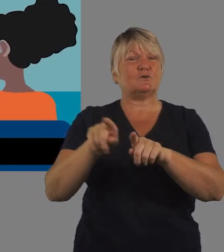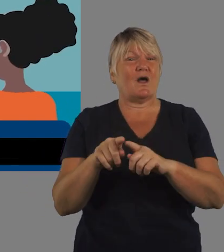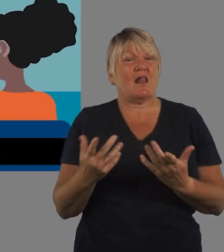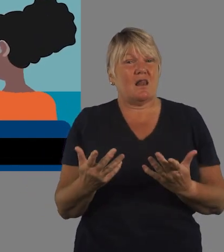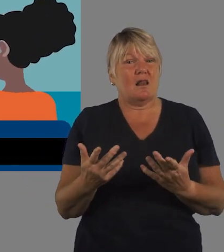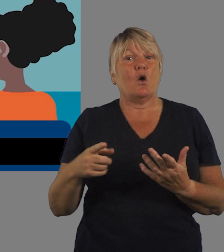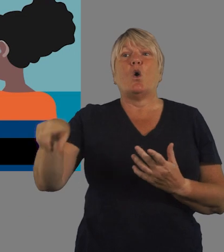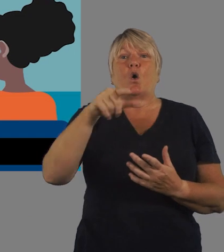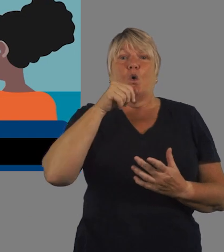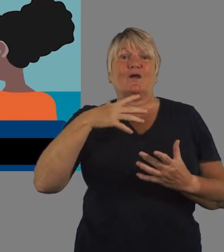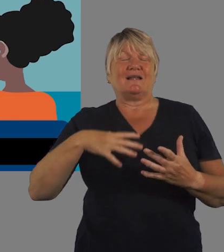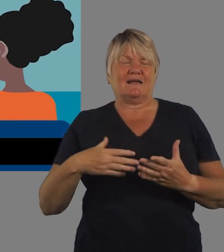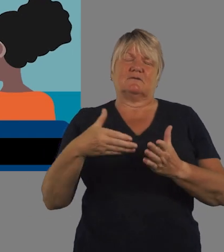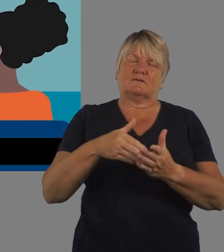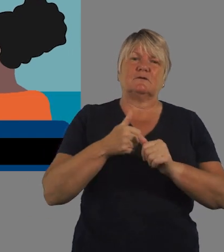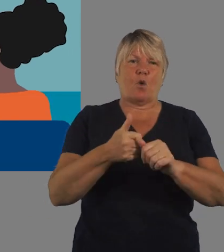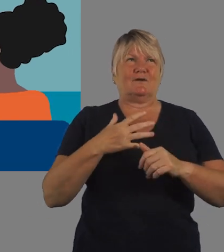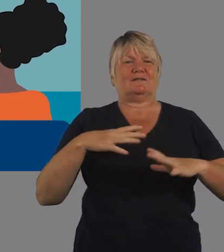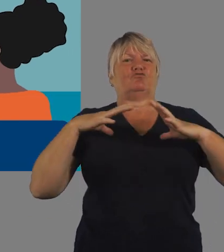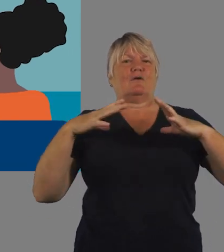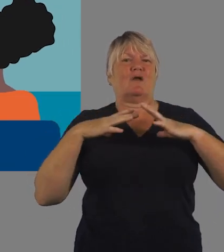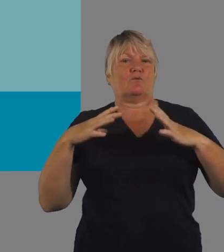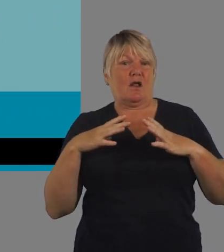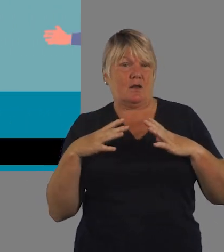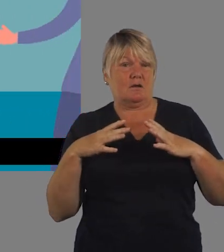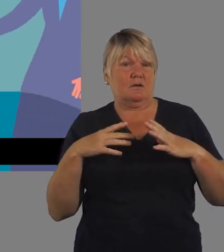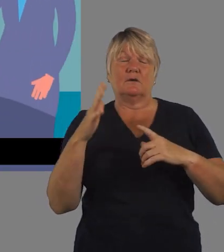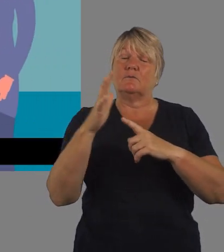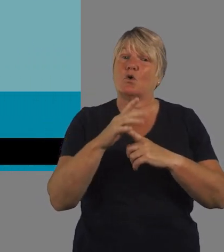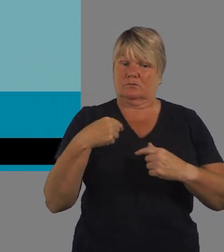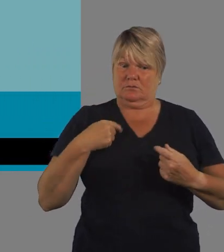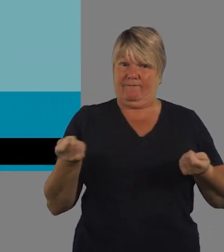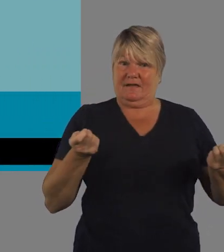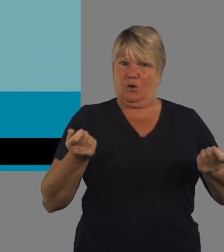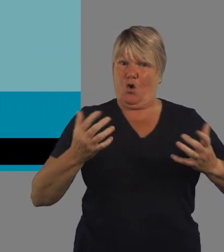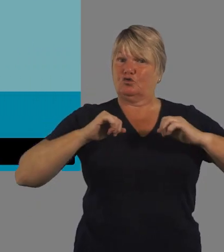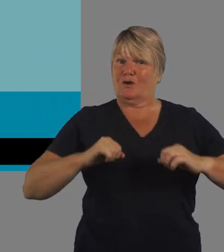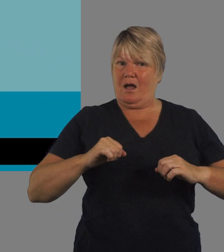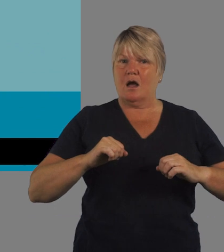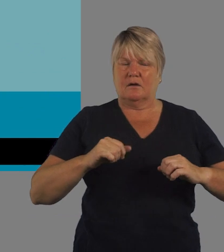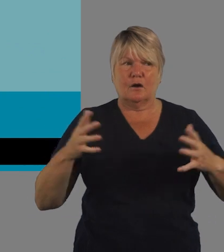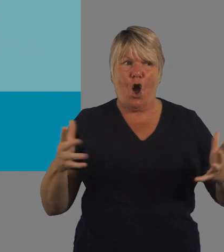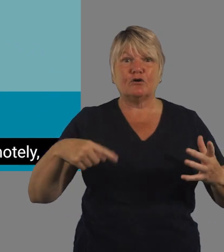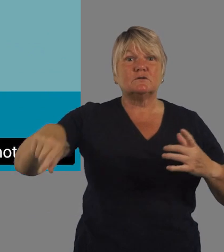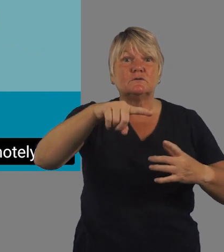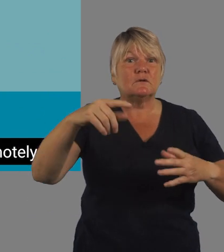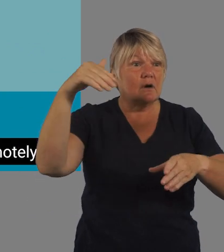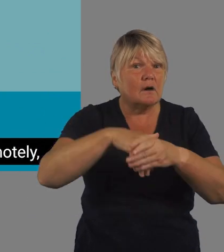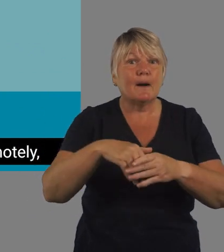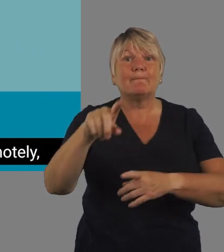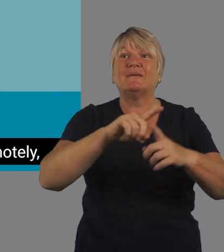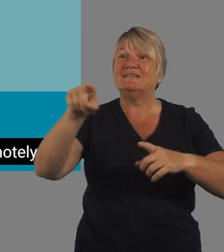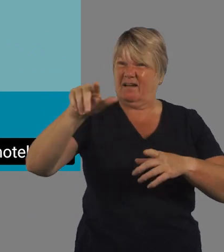should be accessible for those needing that support. It is important that a facilitator or chair